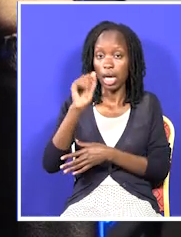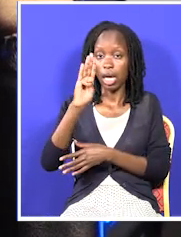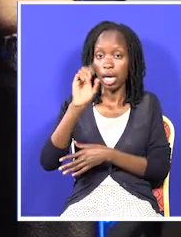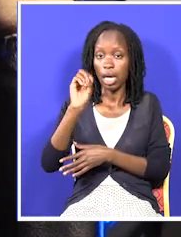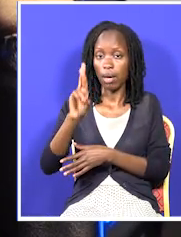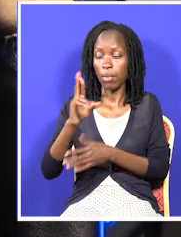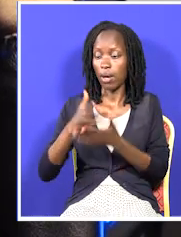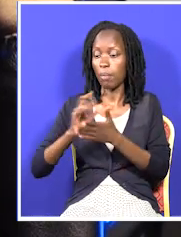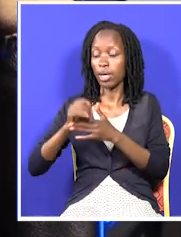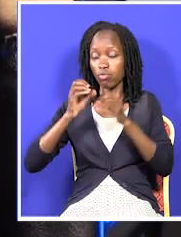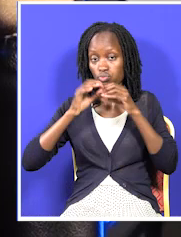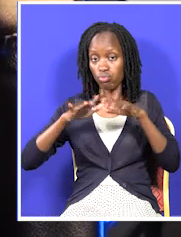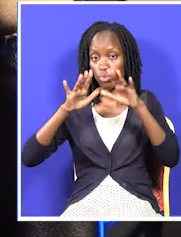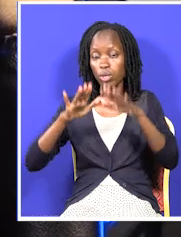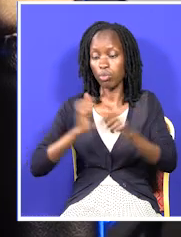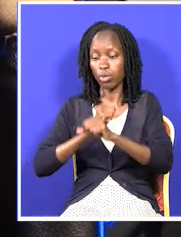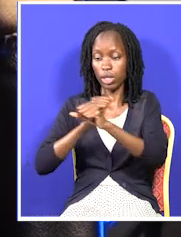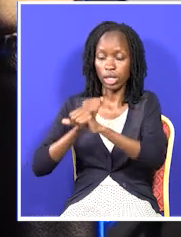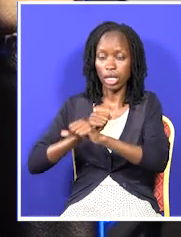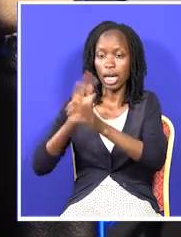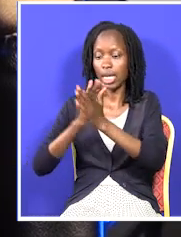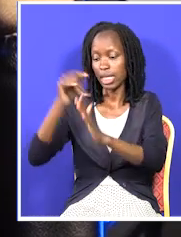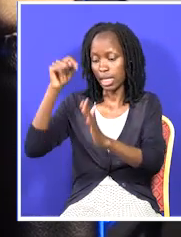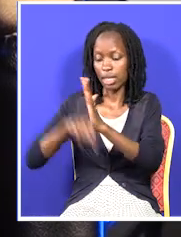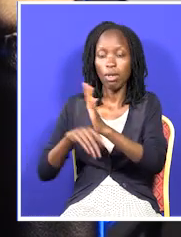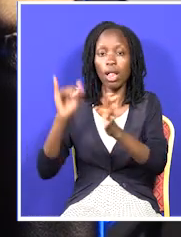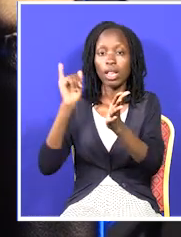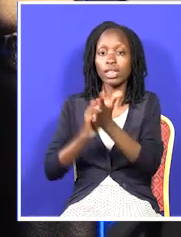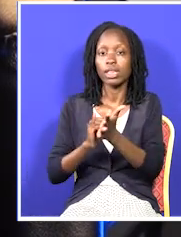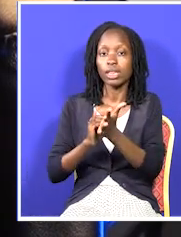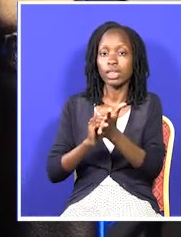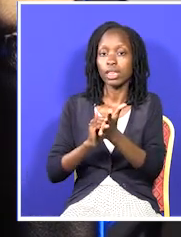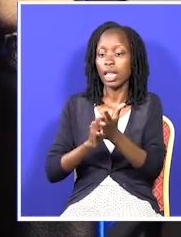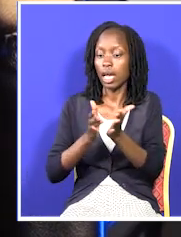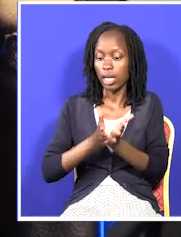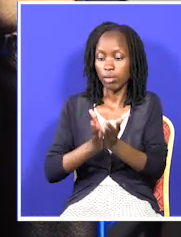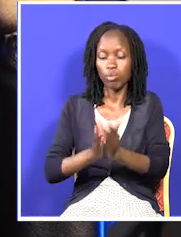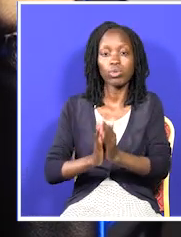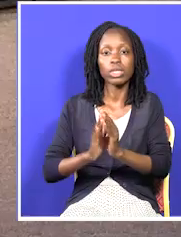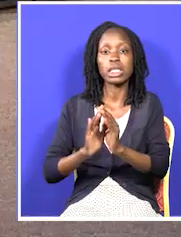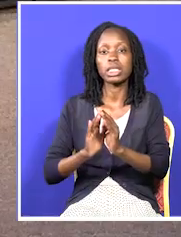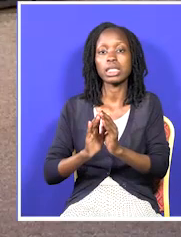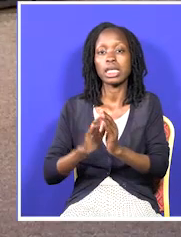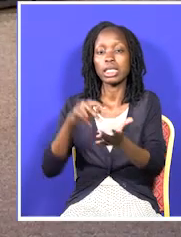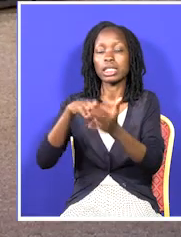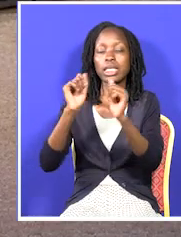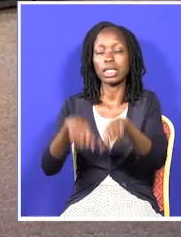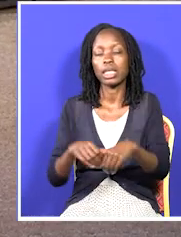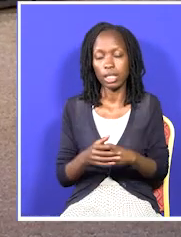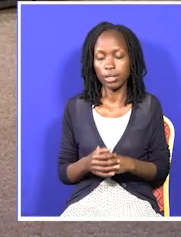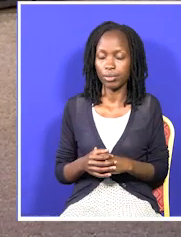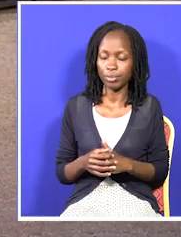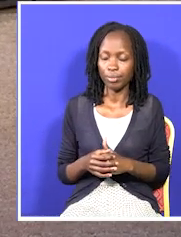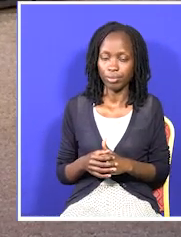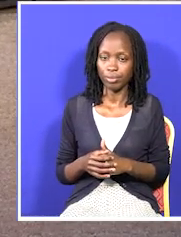of a body of water protected and deep enough to furnish an anchorage. Yes, that is very true,